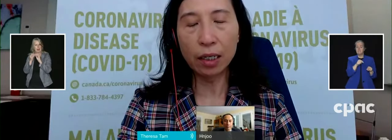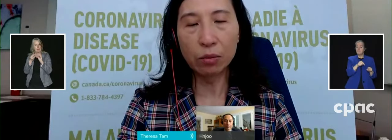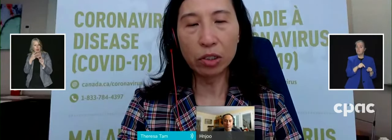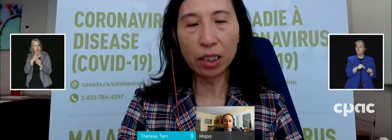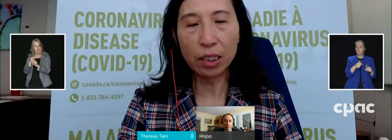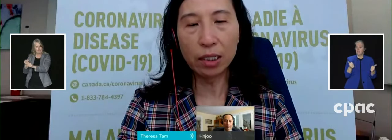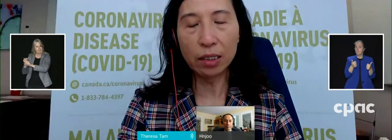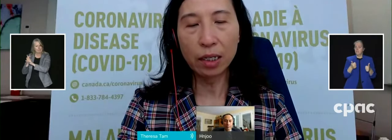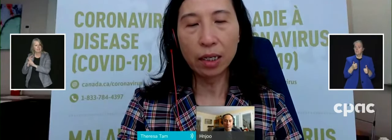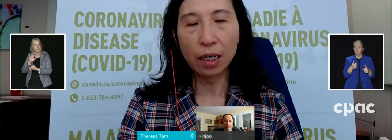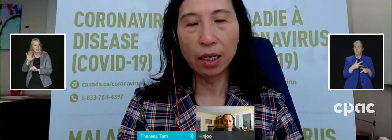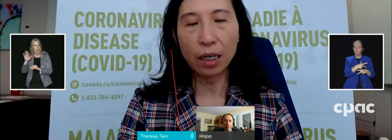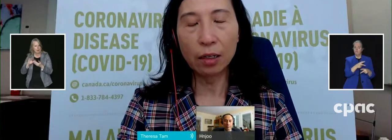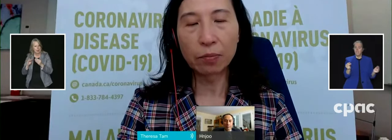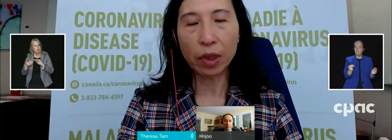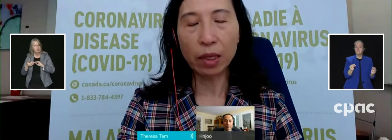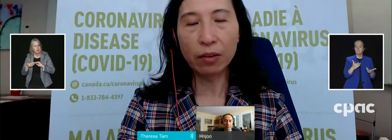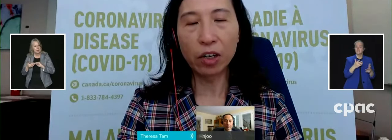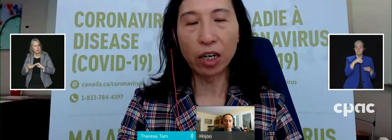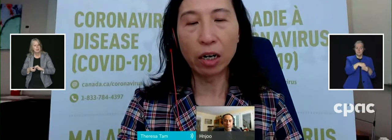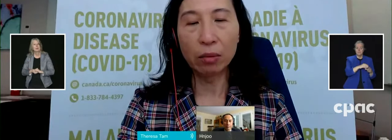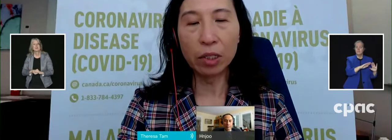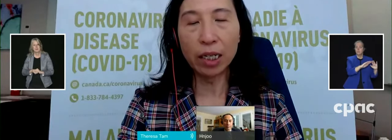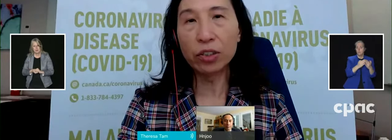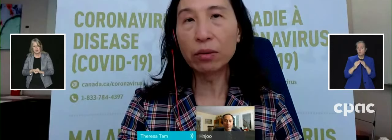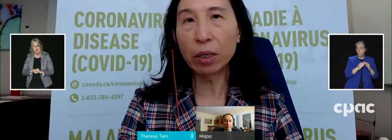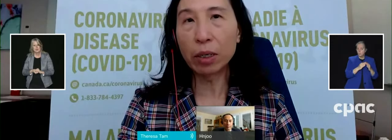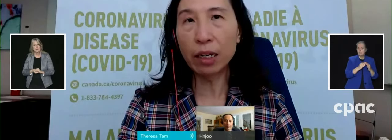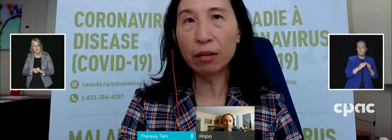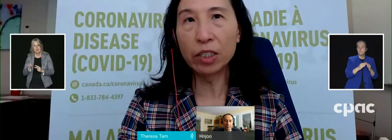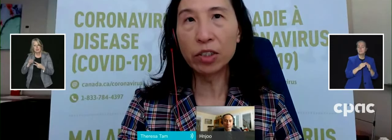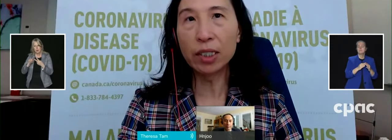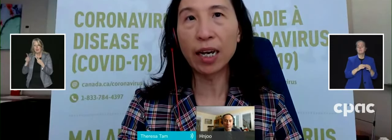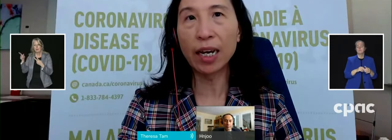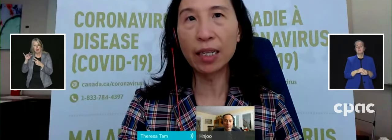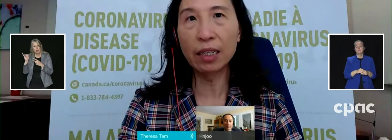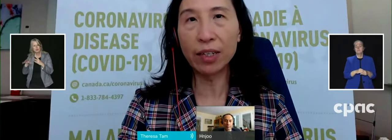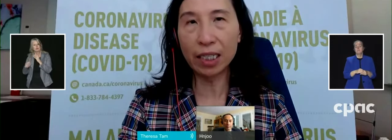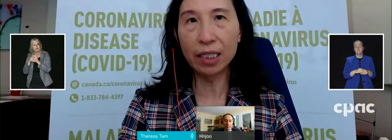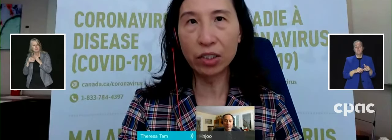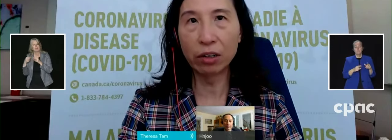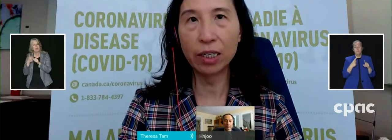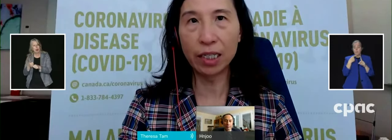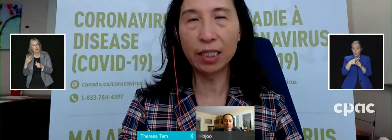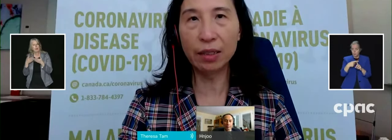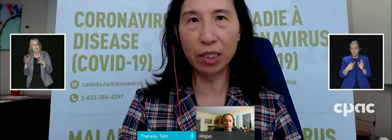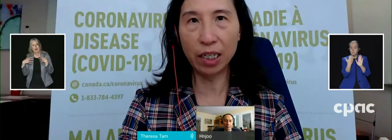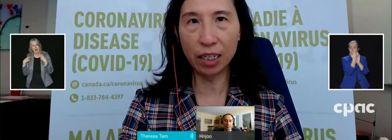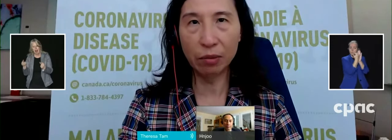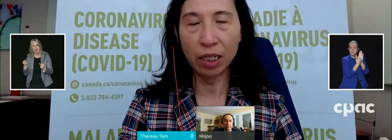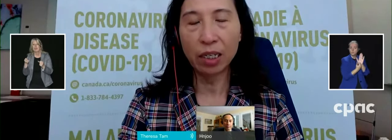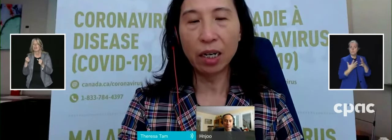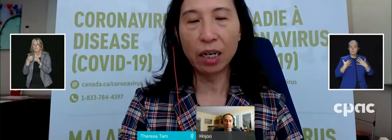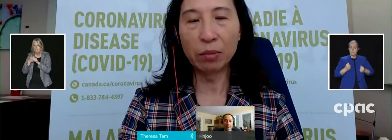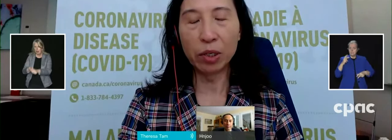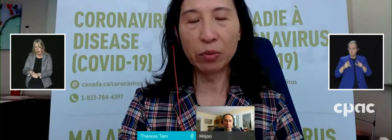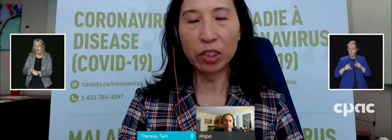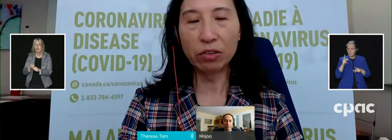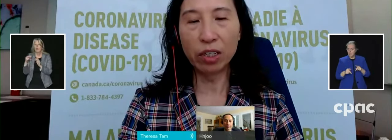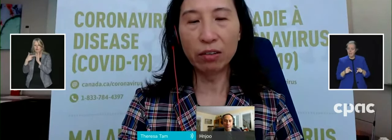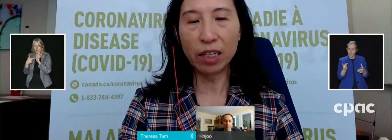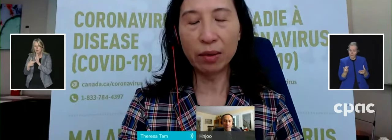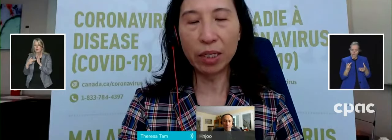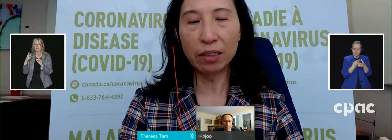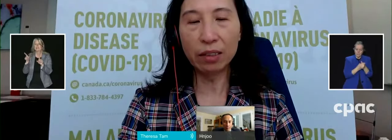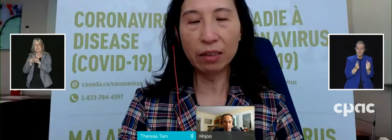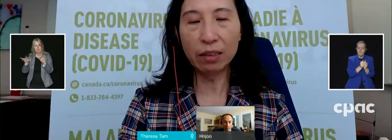their communities. They've got a combination of public health measures and the vaccines going at the same time. But we